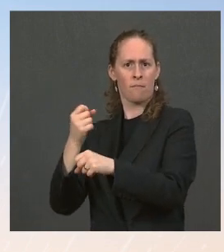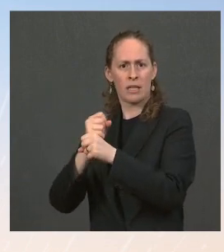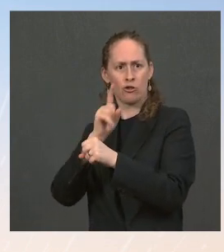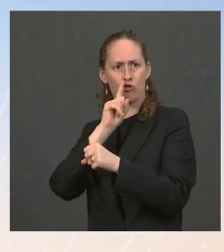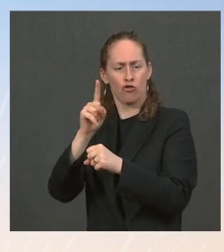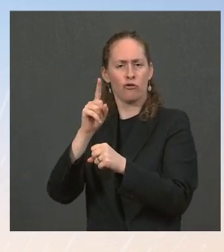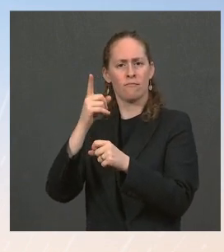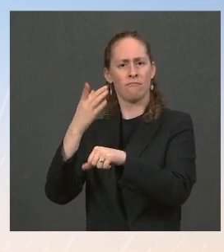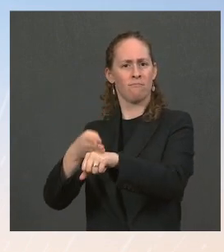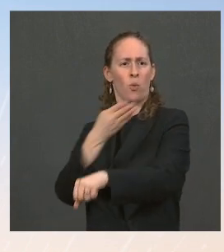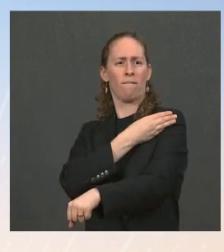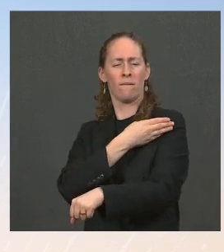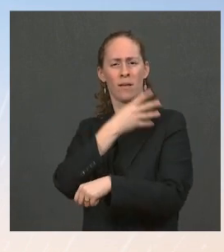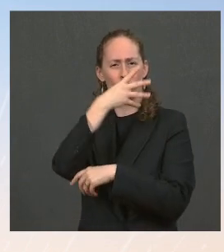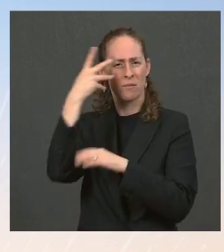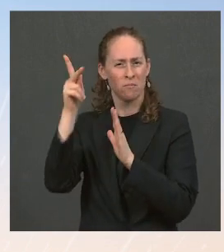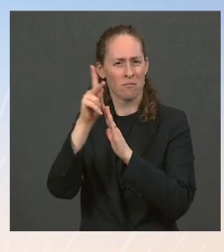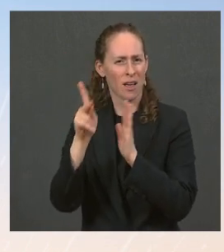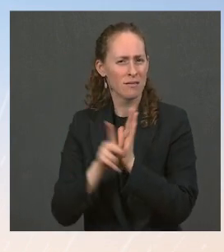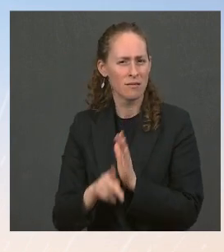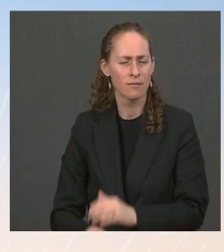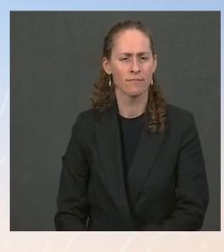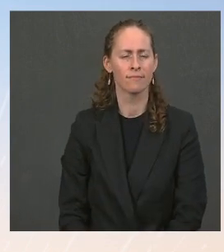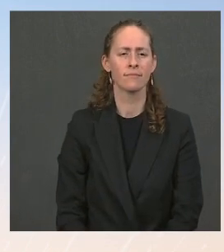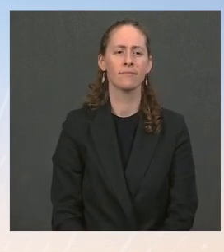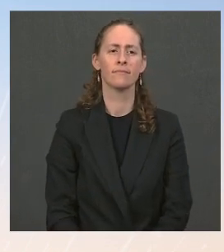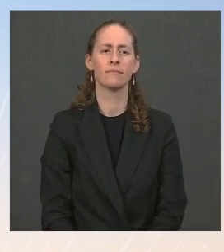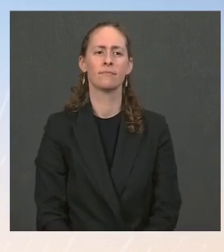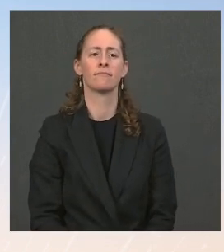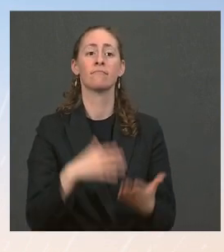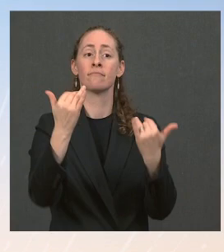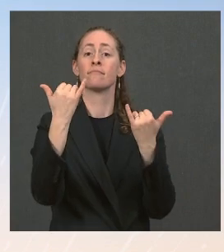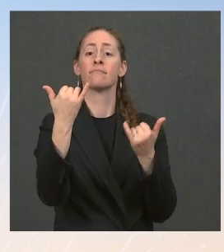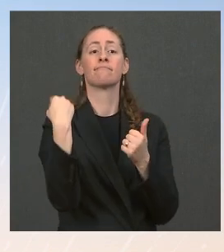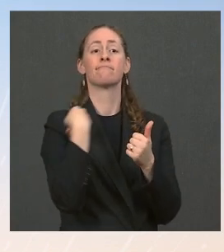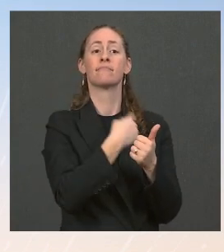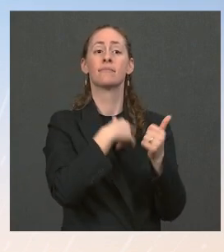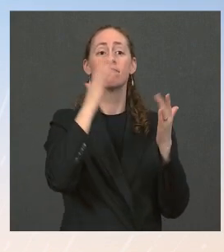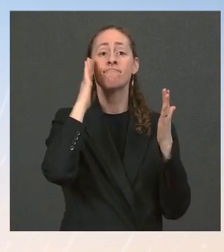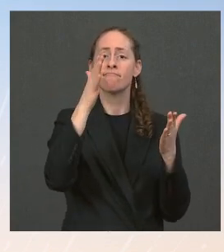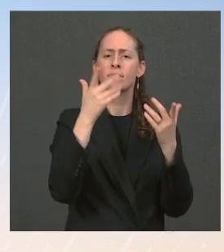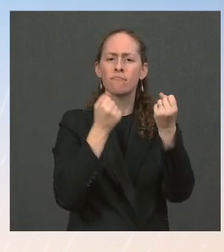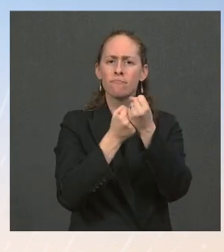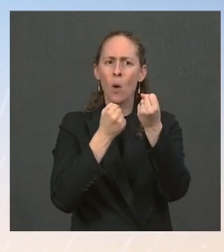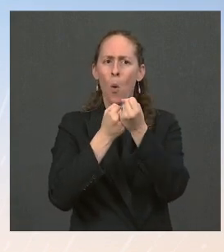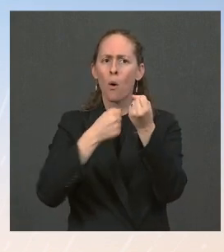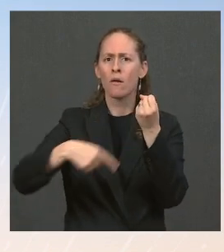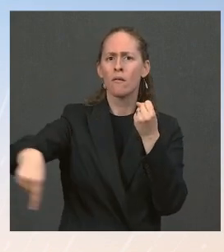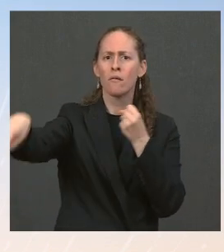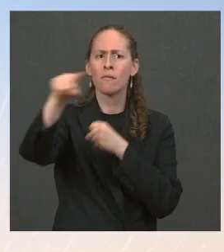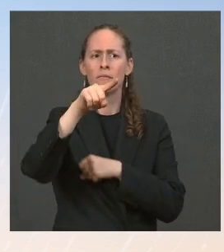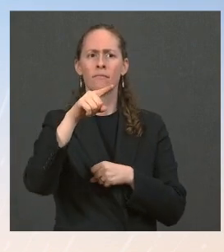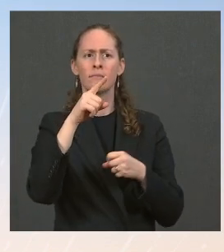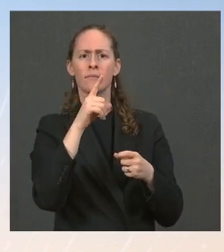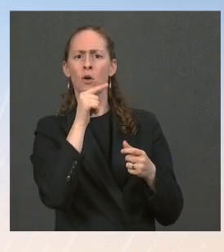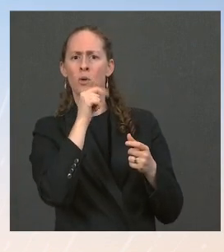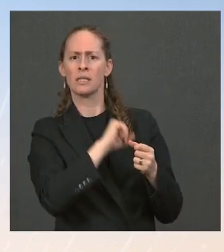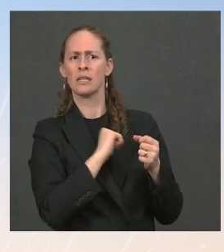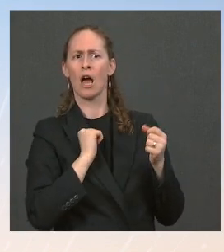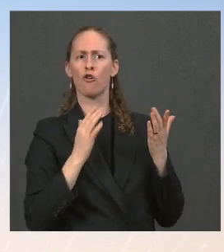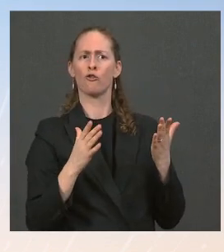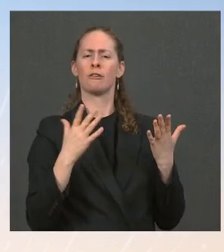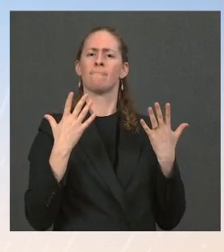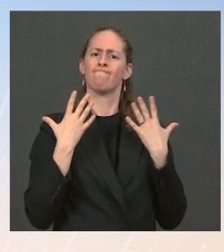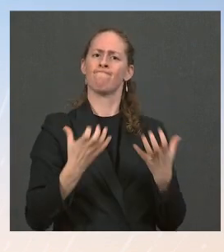first, I would say our current and immediate focus is on supporting the efforts of senators who have been vocal about their desire, as you said, to put forward